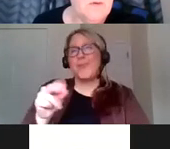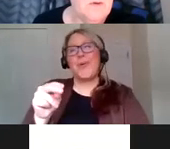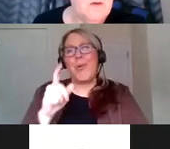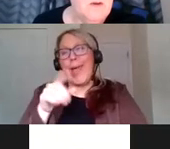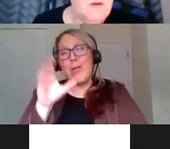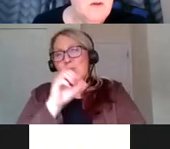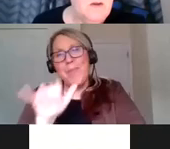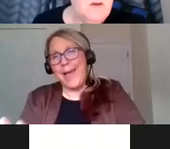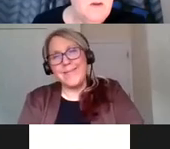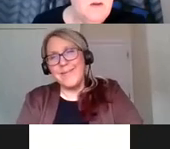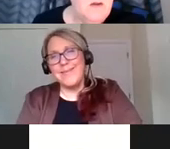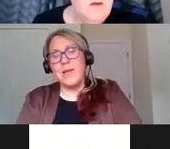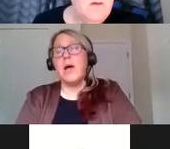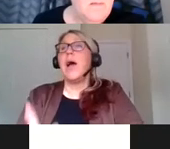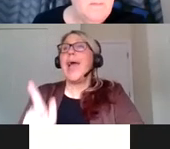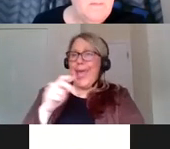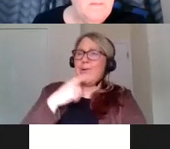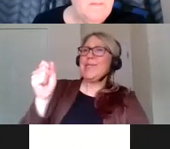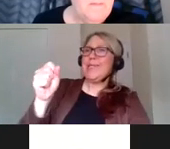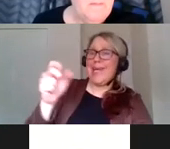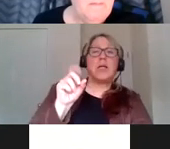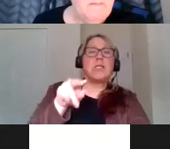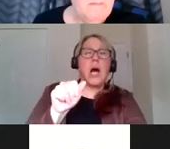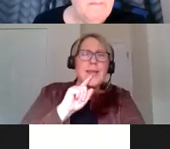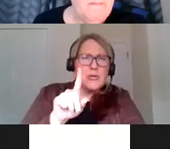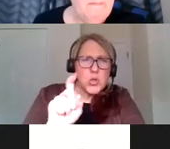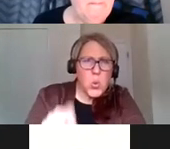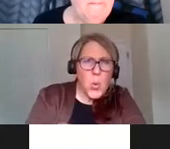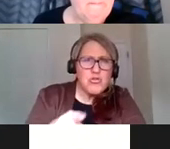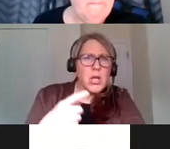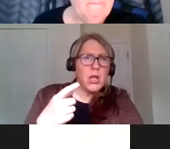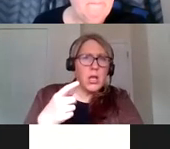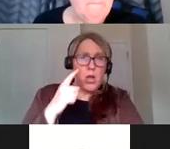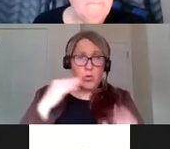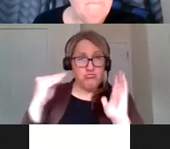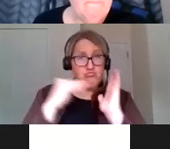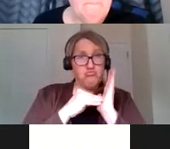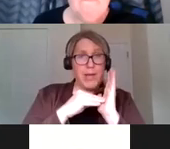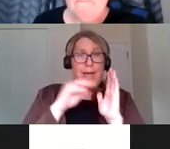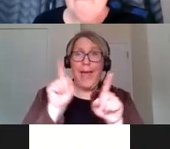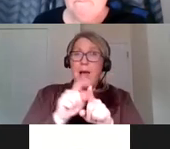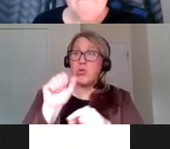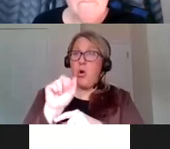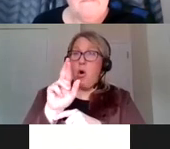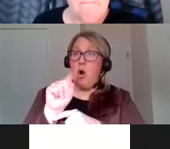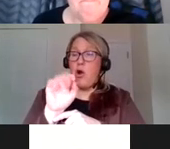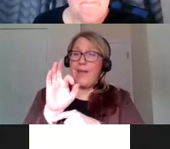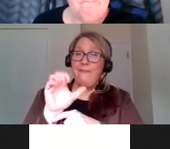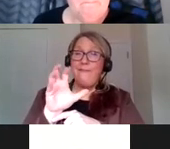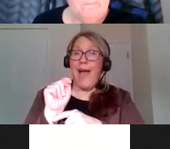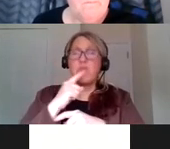programs. Oh, just before you go on, so yes, Donna, to answer your question, she asked, would you mark this as an artifact? Absolutely. So,